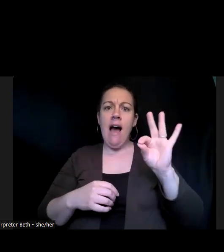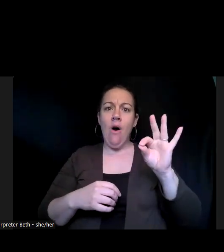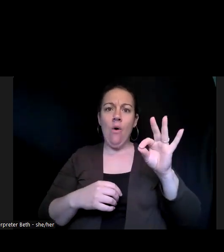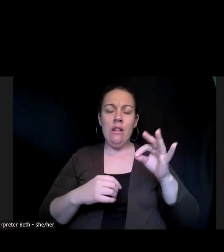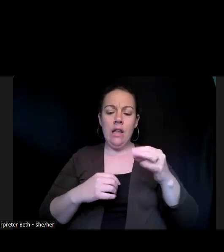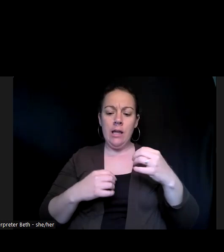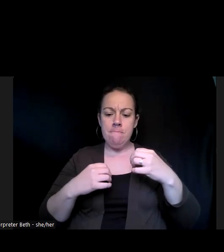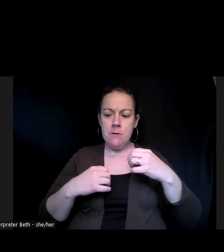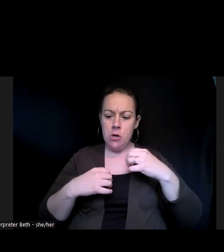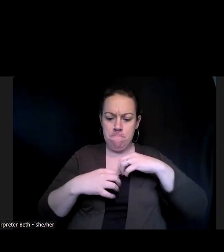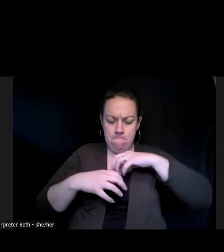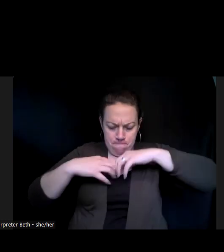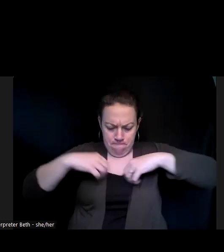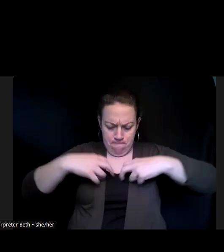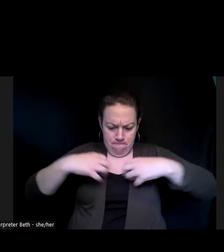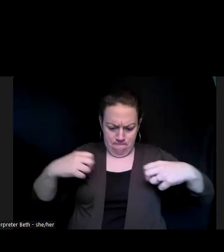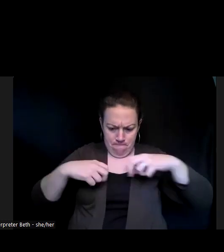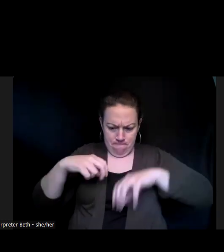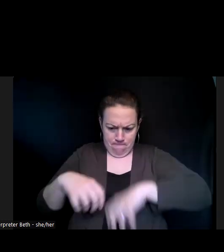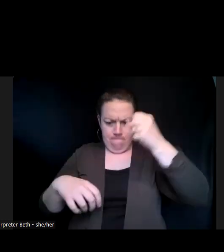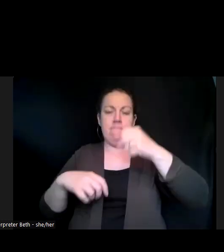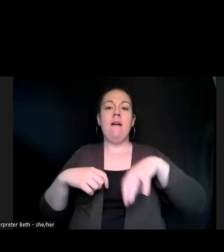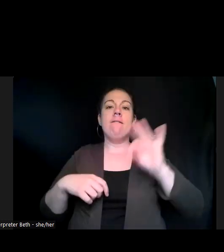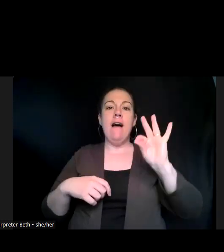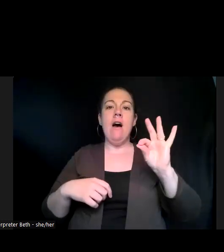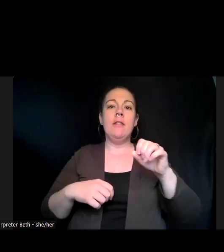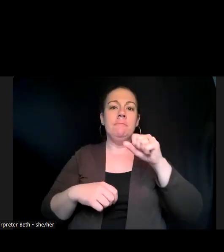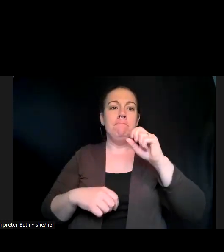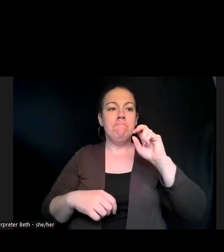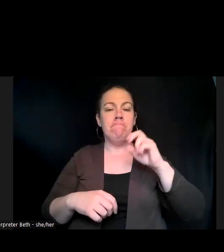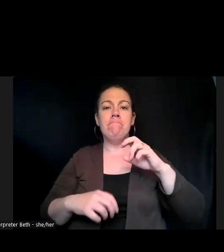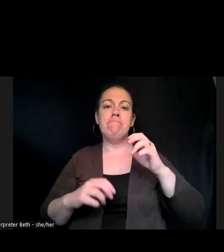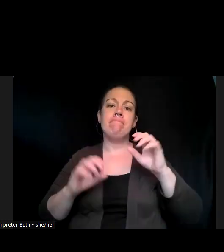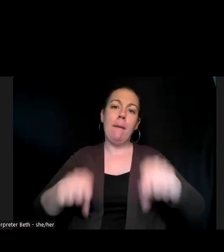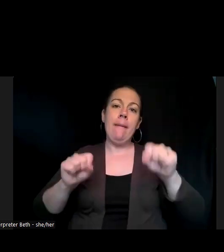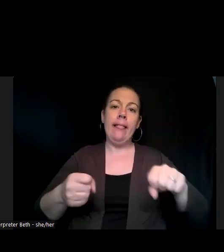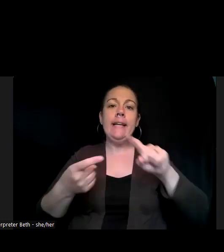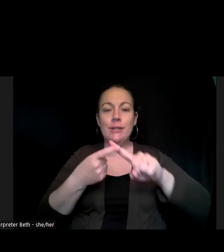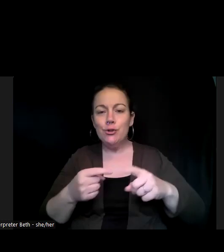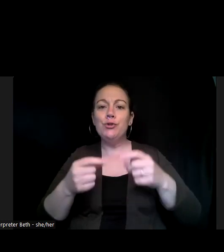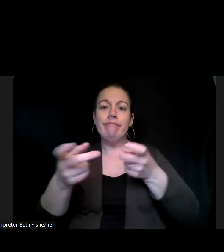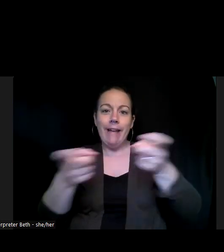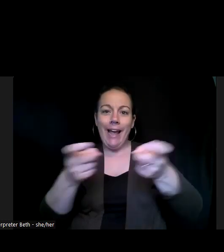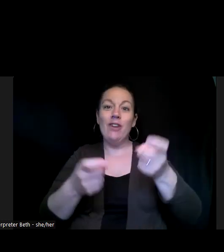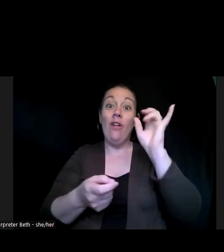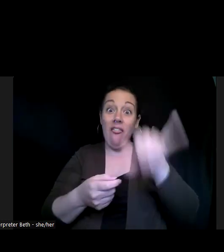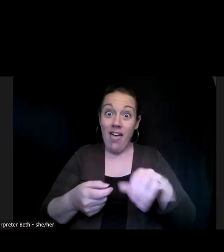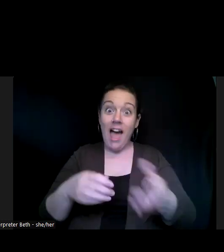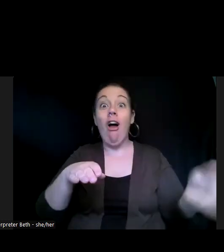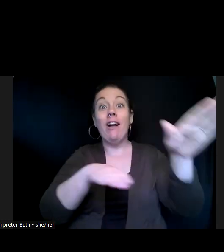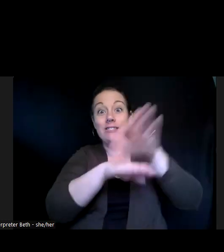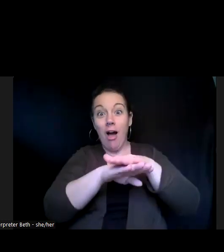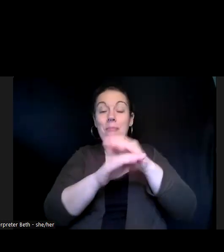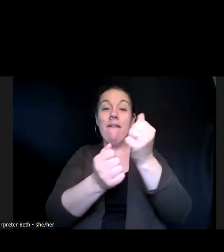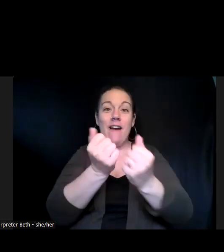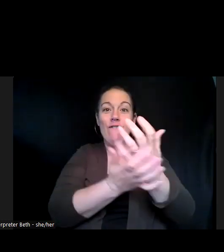for their communities. So thank you very much. I'm going to turn it over to Nicholas from the EdTrust so that you can hear more about their